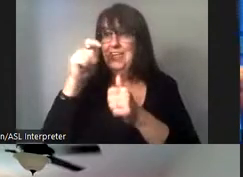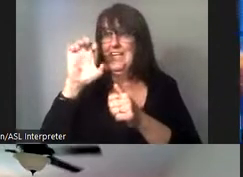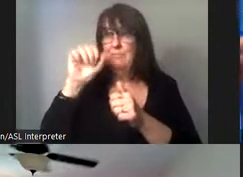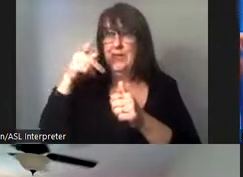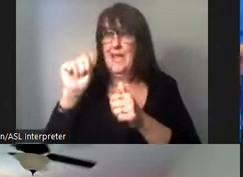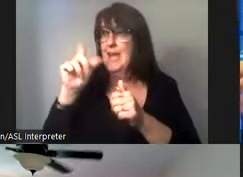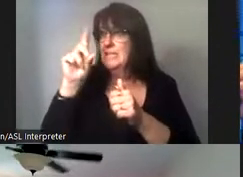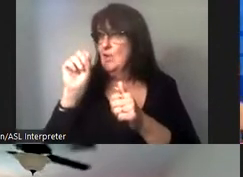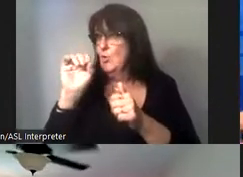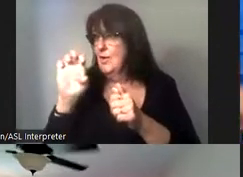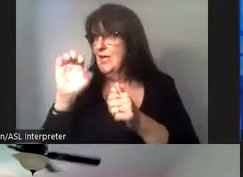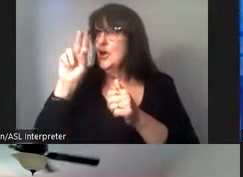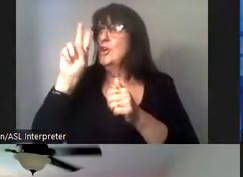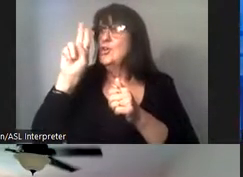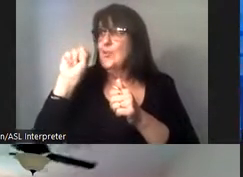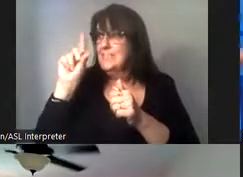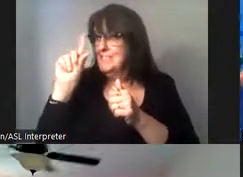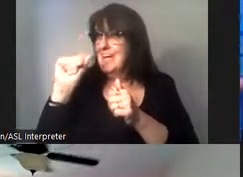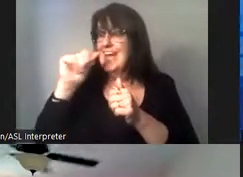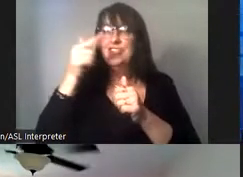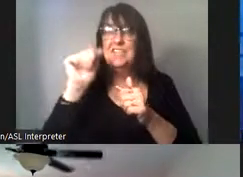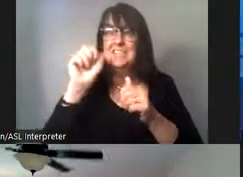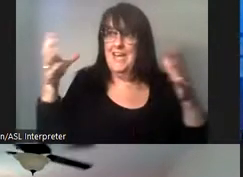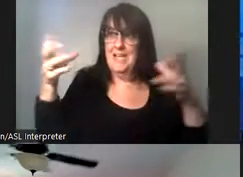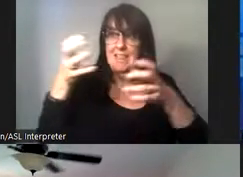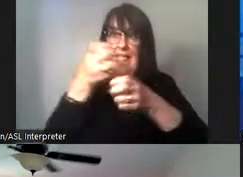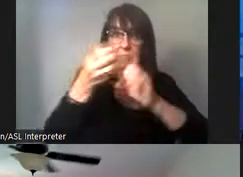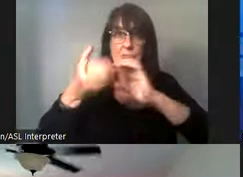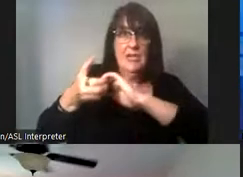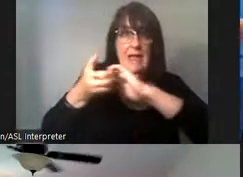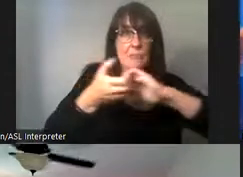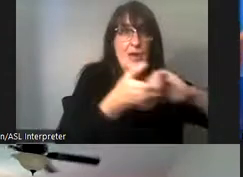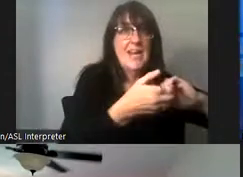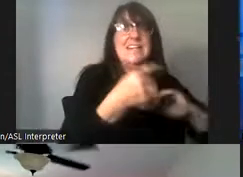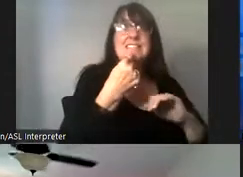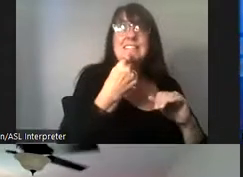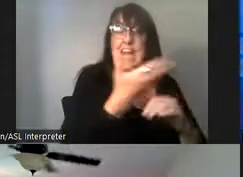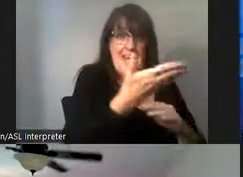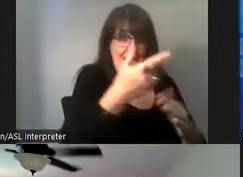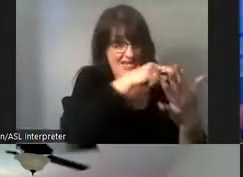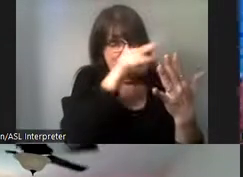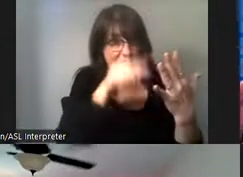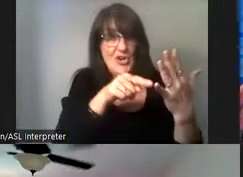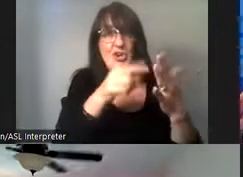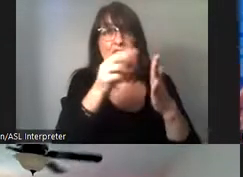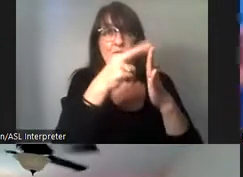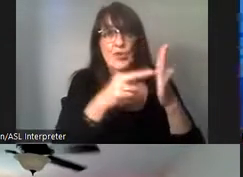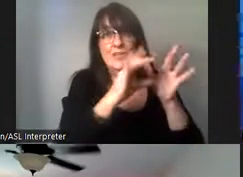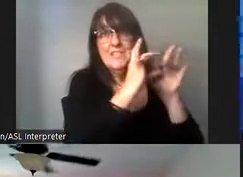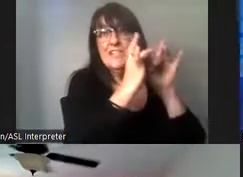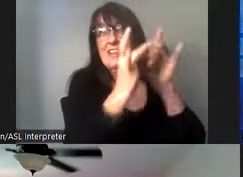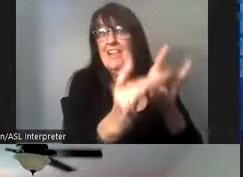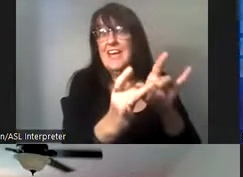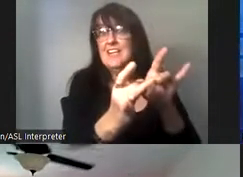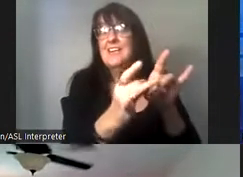DOE and USDA and GSA collaborating to actually say, here are all the rules and let's link to what's great